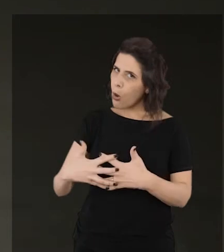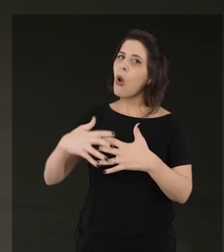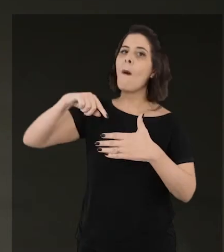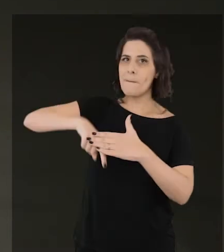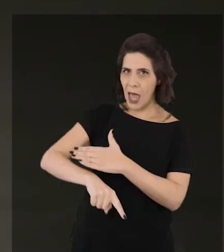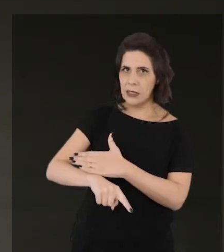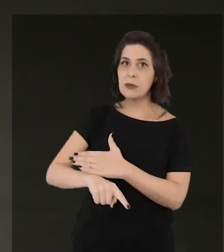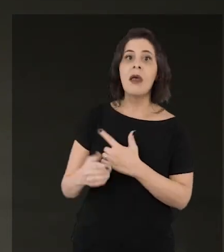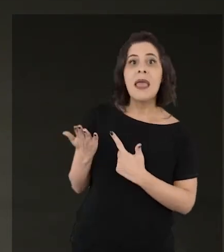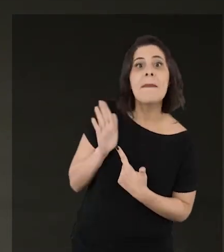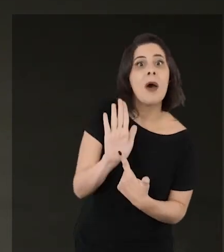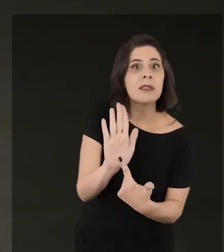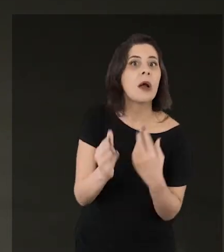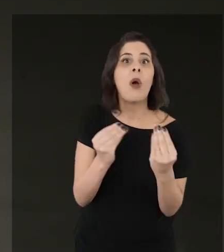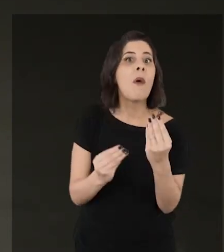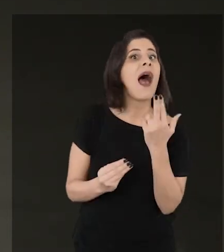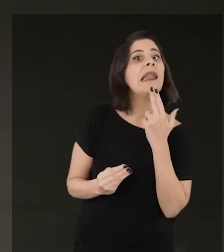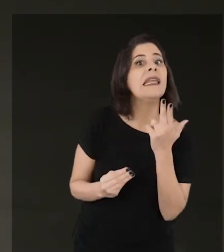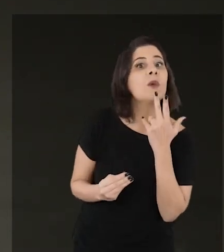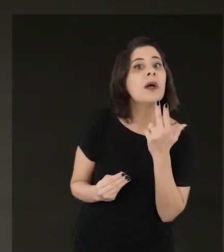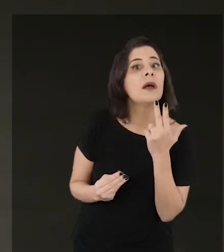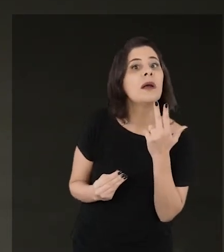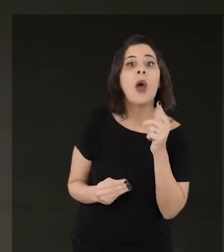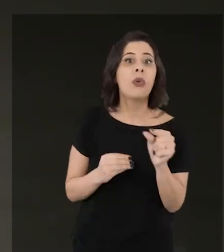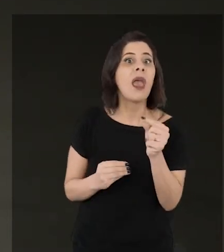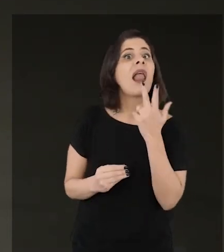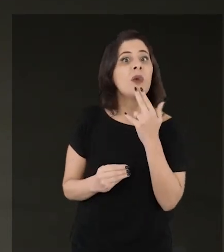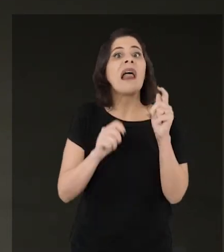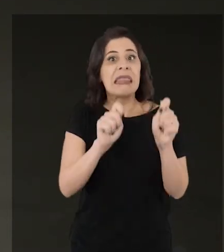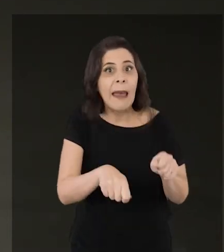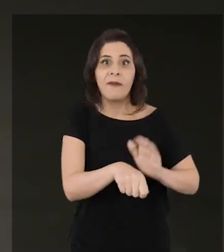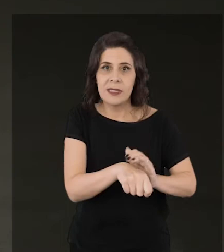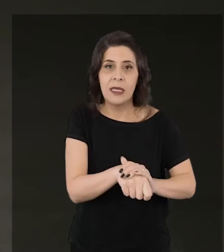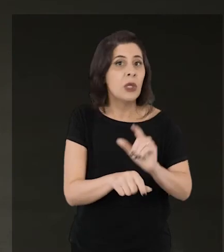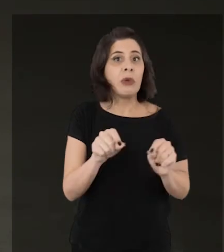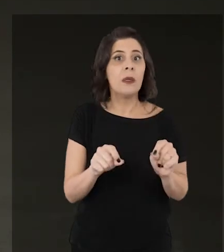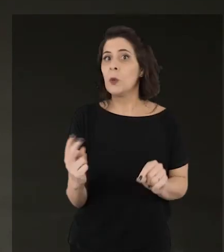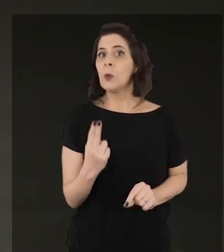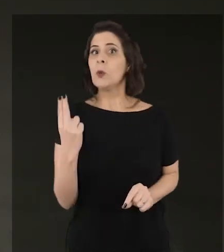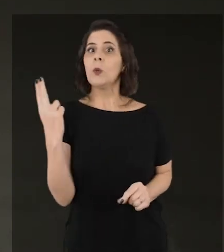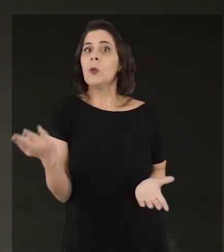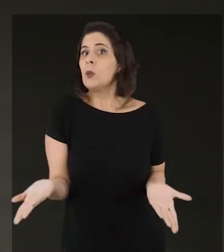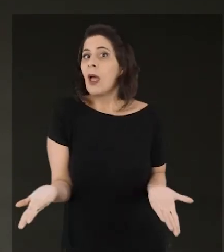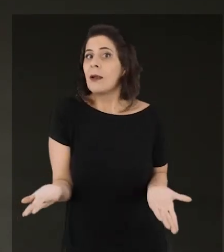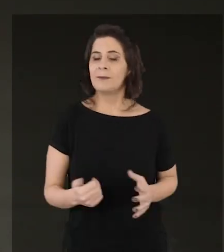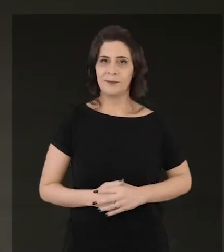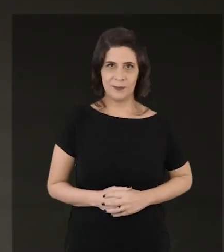you something about language. It tells you something about what language can do and what it cannot do, you know, what it